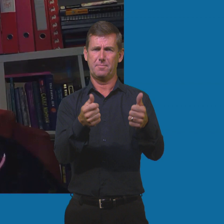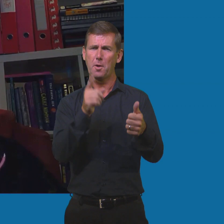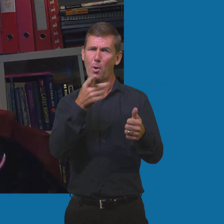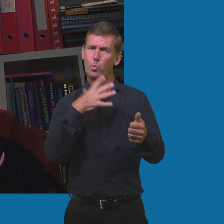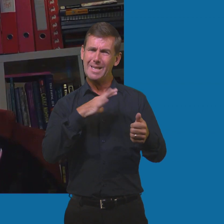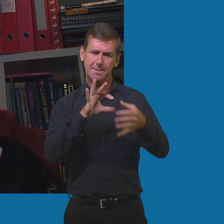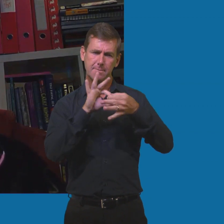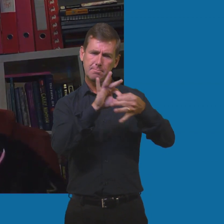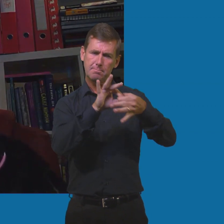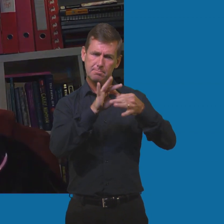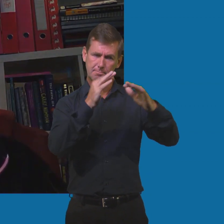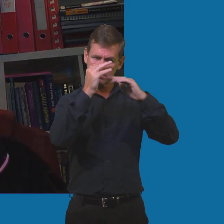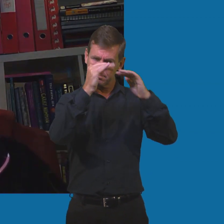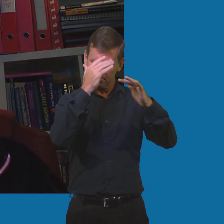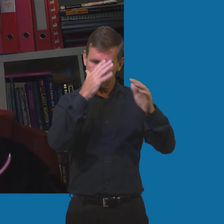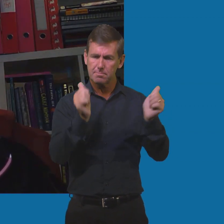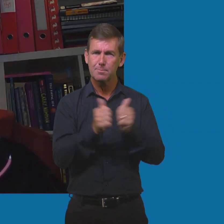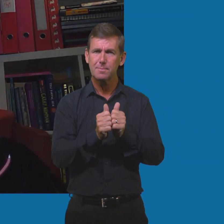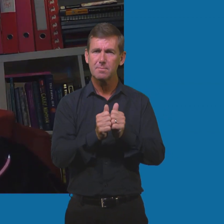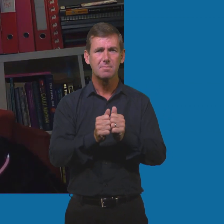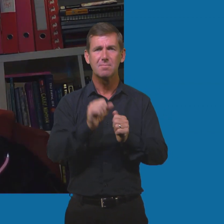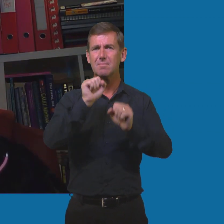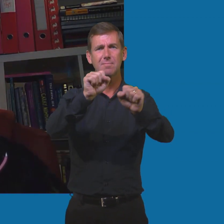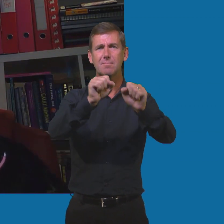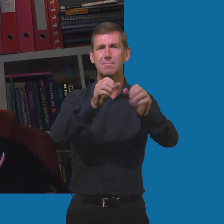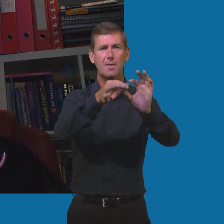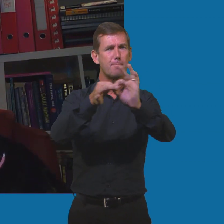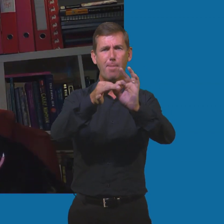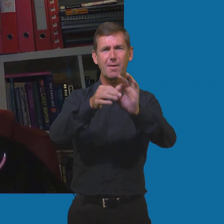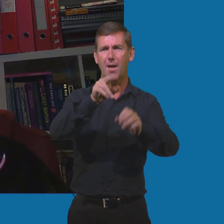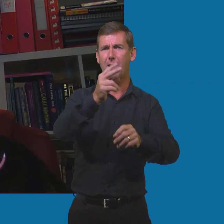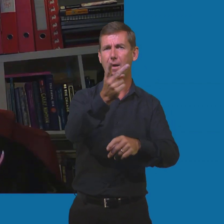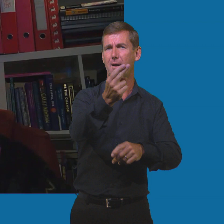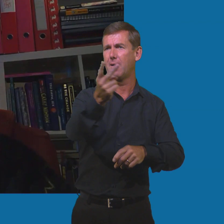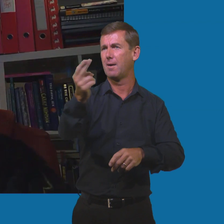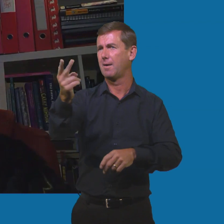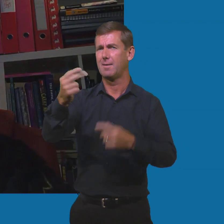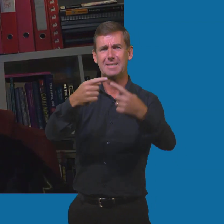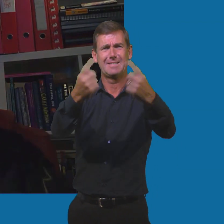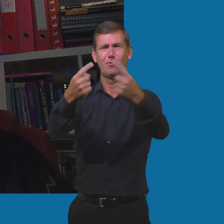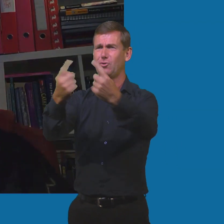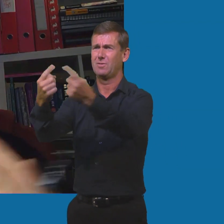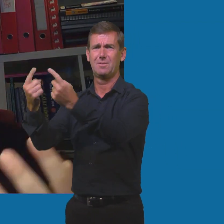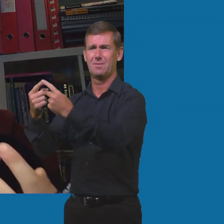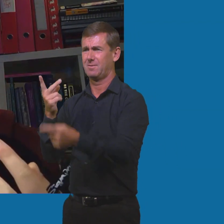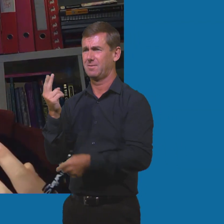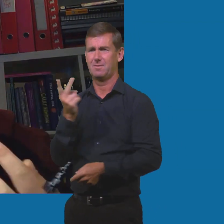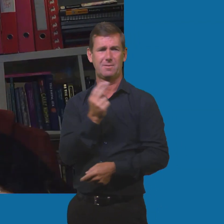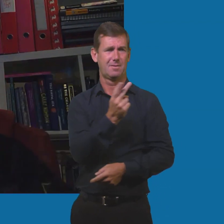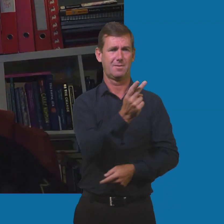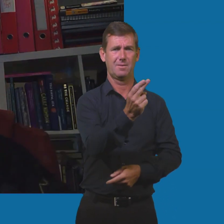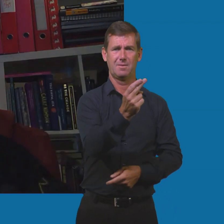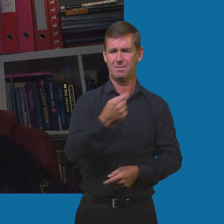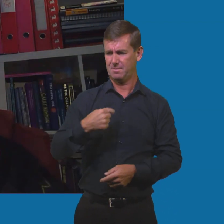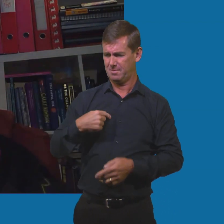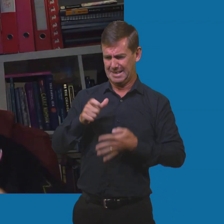as a partnership. And that is going to be different for every single partnership in terms of what each person wants. And, as disabled people, we're not similar. What